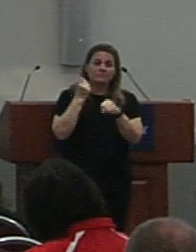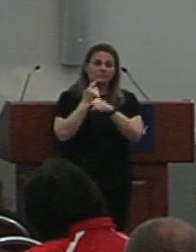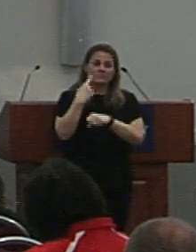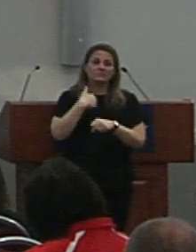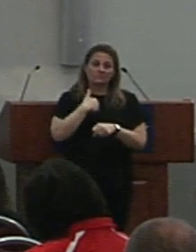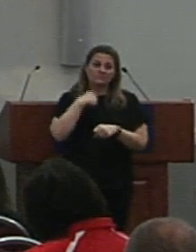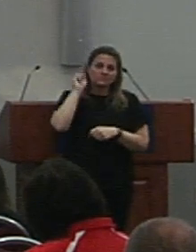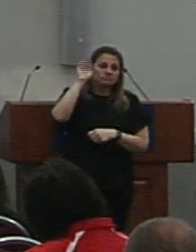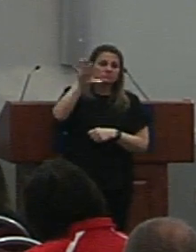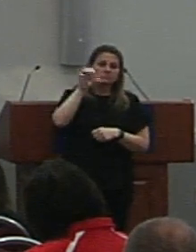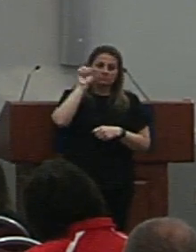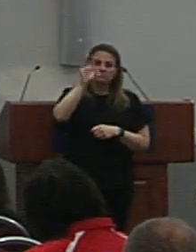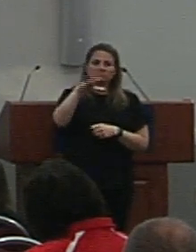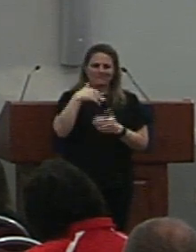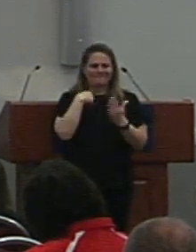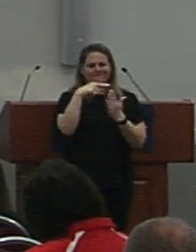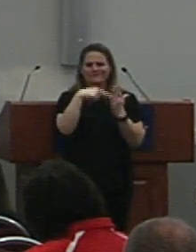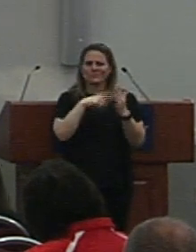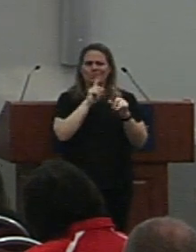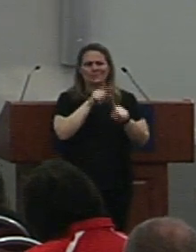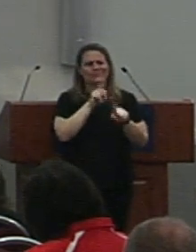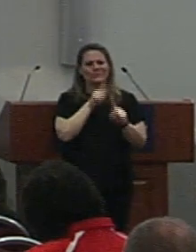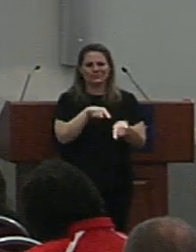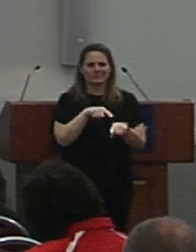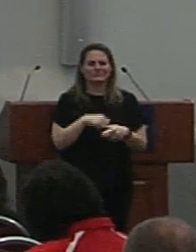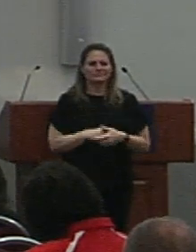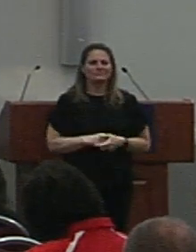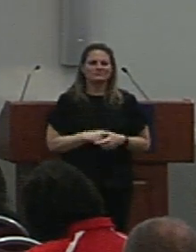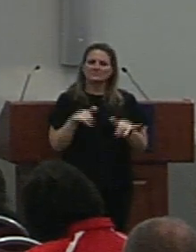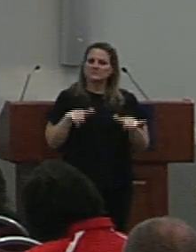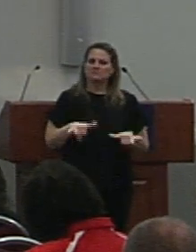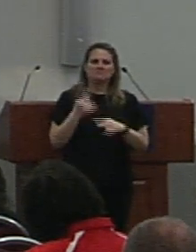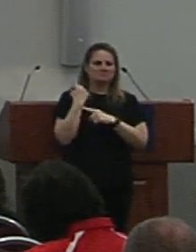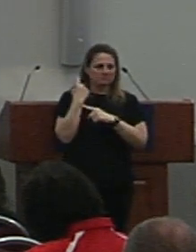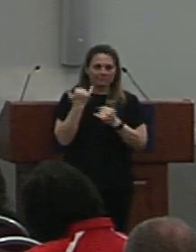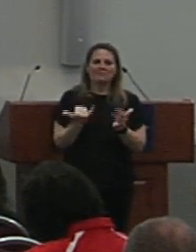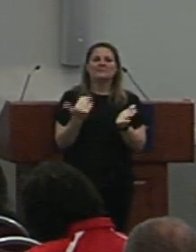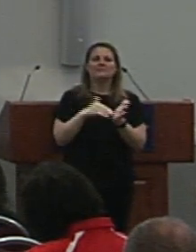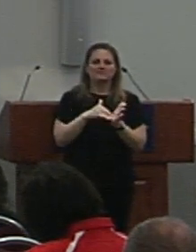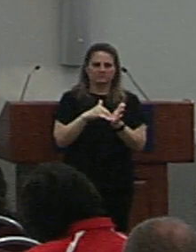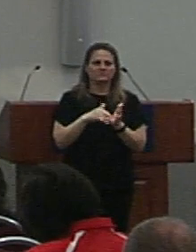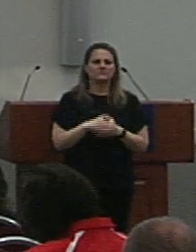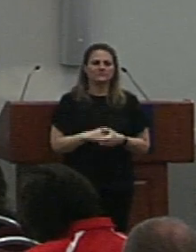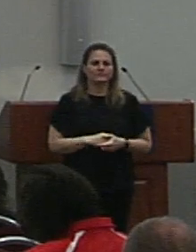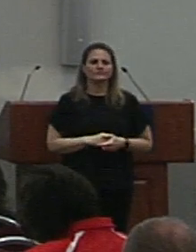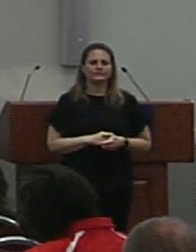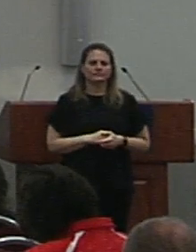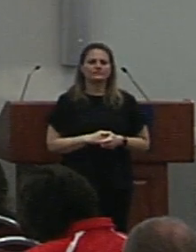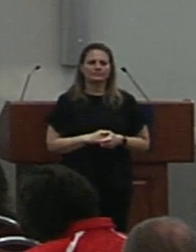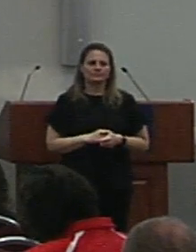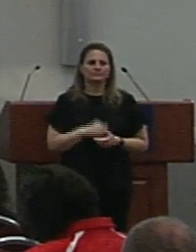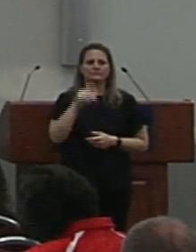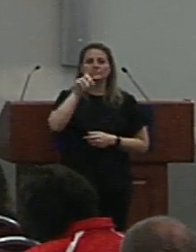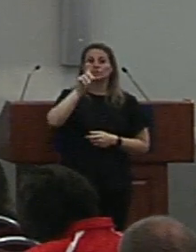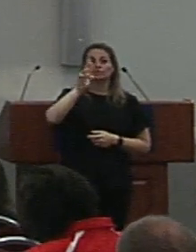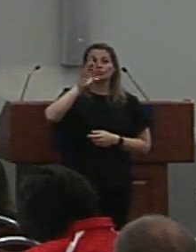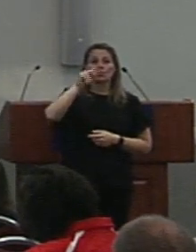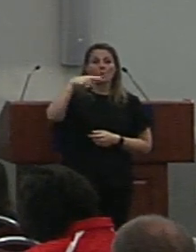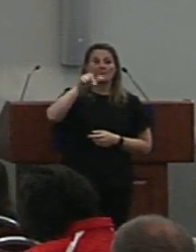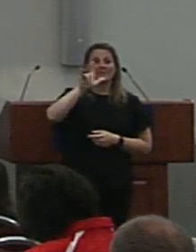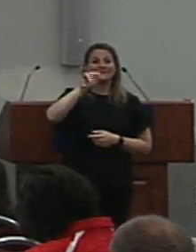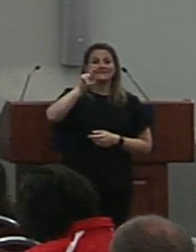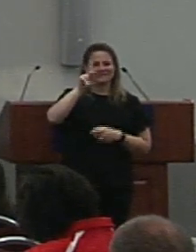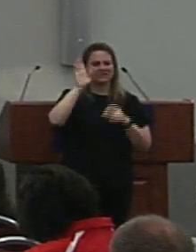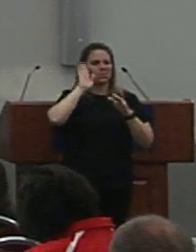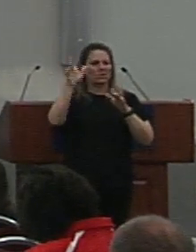We have some printed up copies, and we'll drop the link in the Zoom chat. And this is just basically a summary of all the work we've done over the